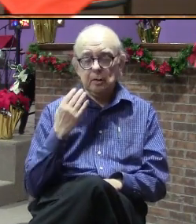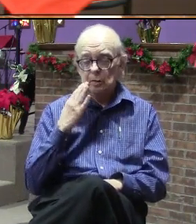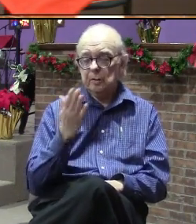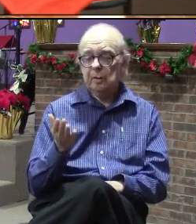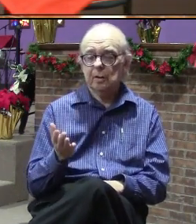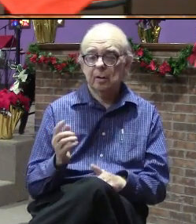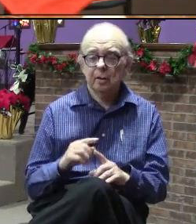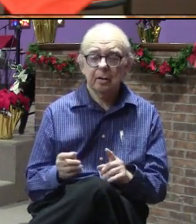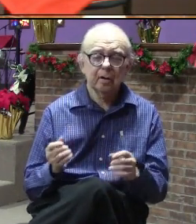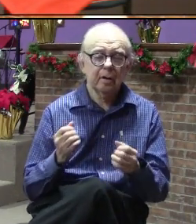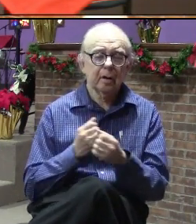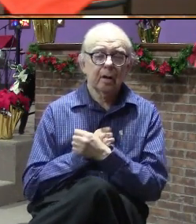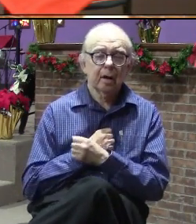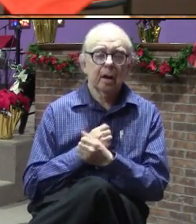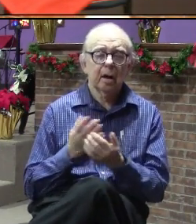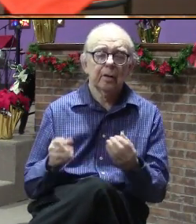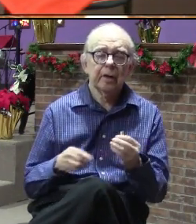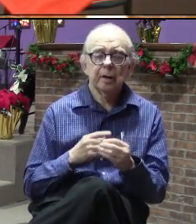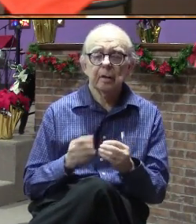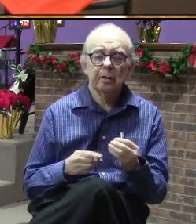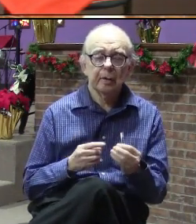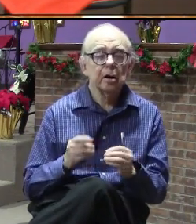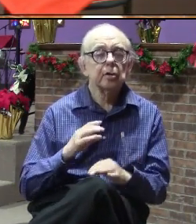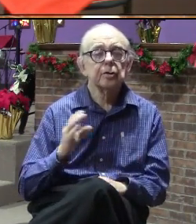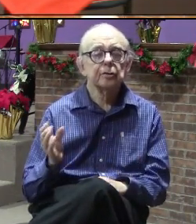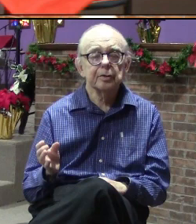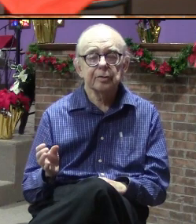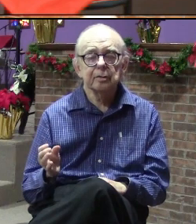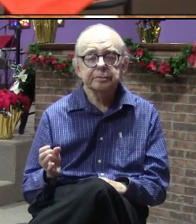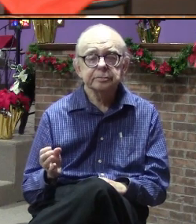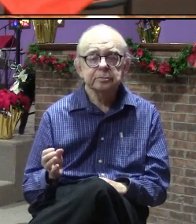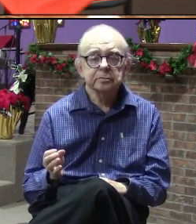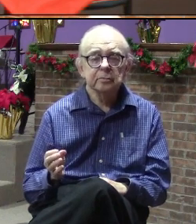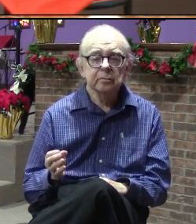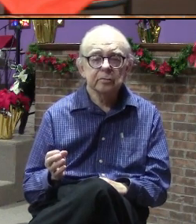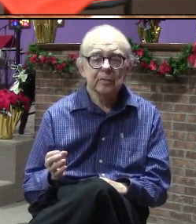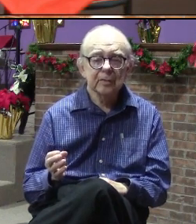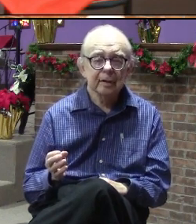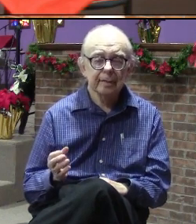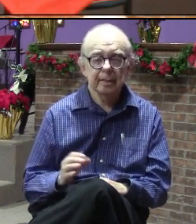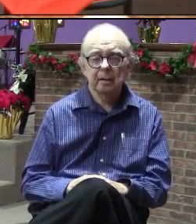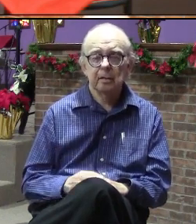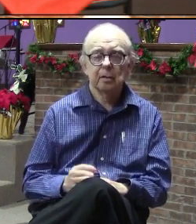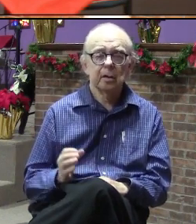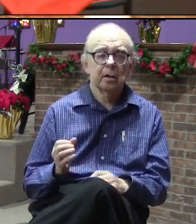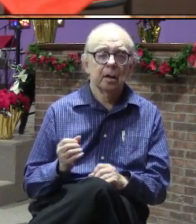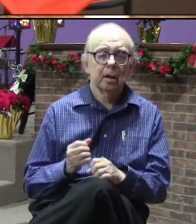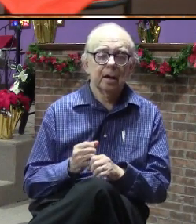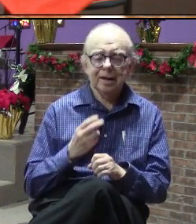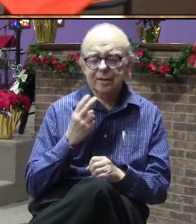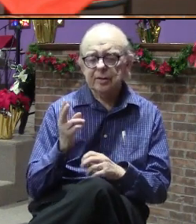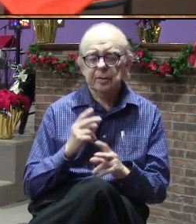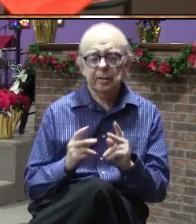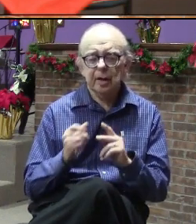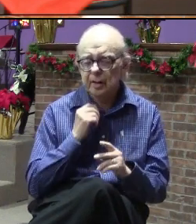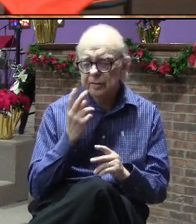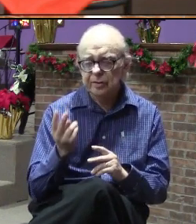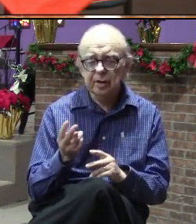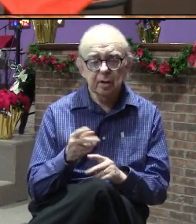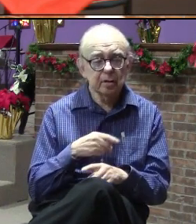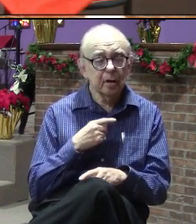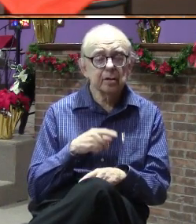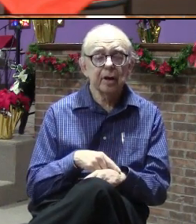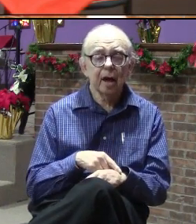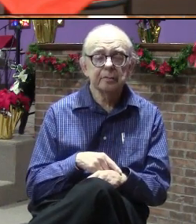you, but I love everything about Christmas. I get to see people that I haven't seen in a